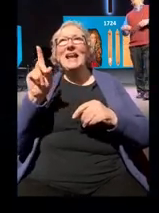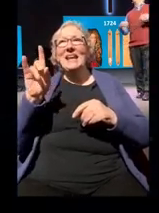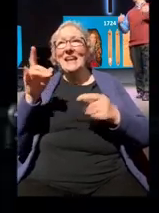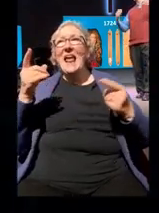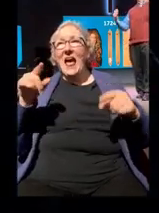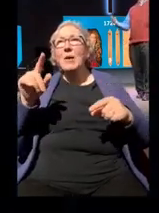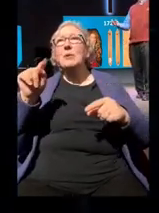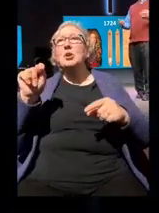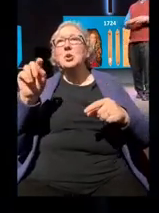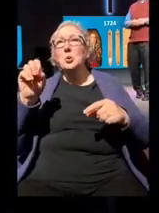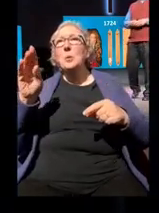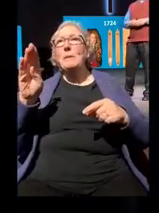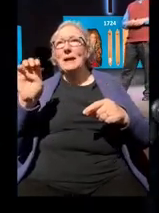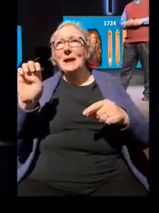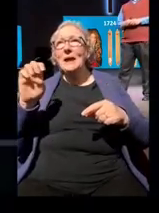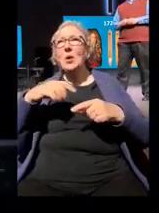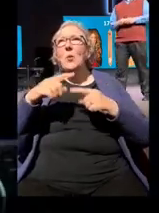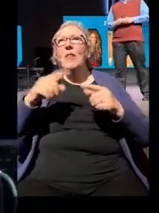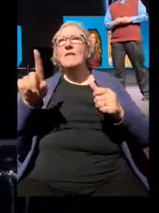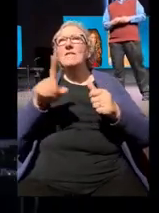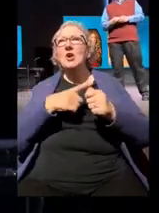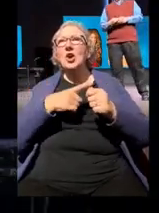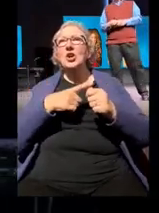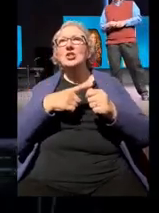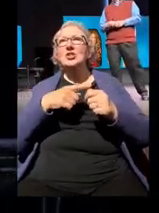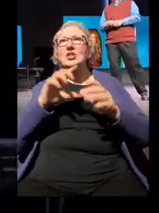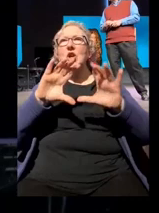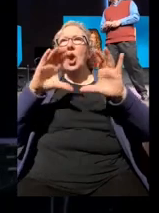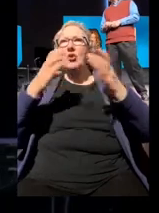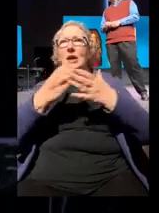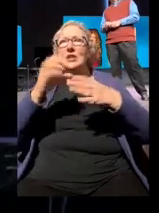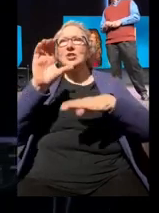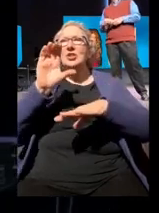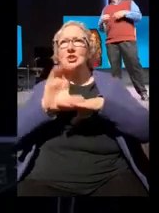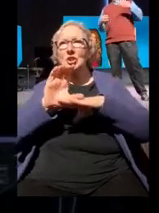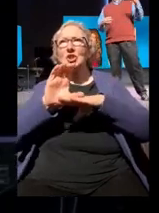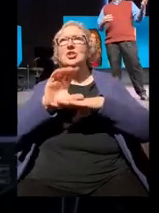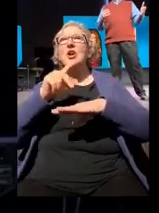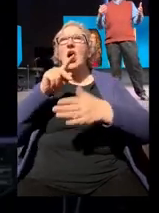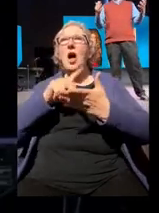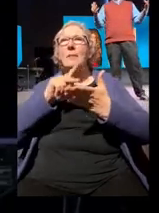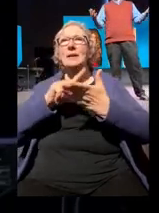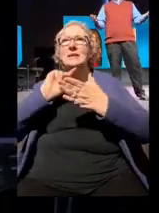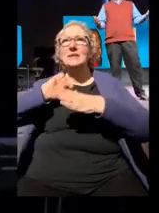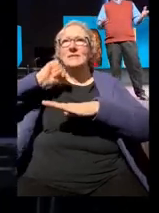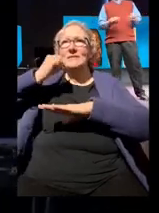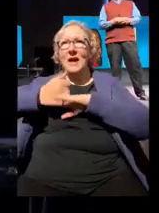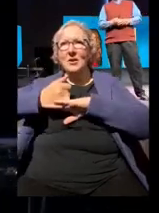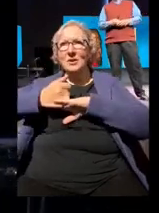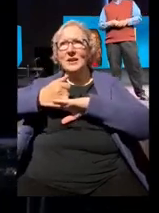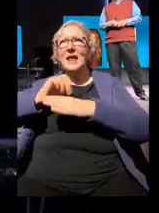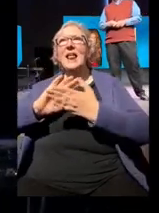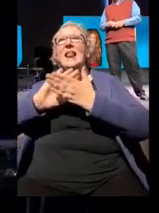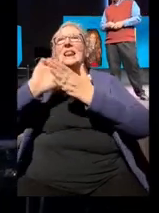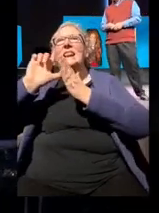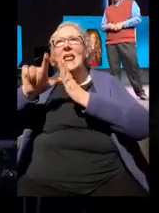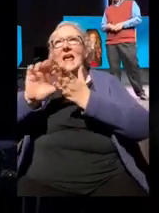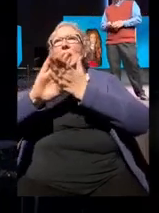when the First Congregational Church of Hopkinton was founded, later to be called Faith Community